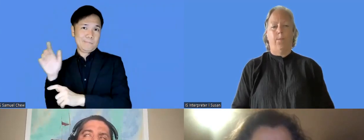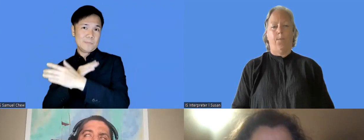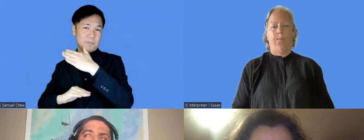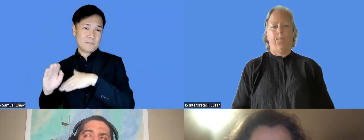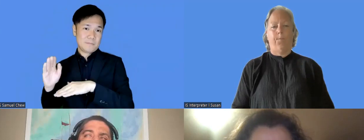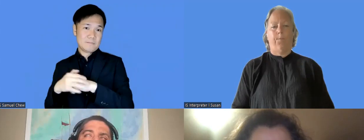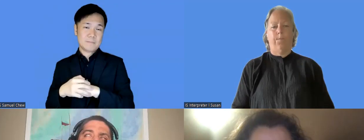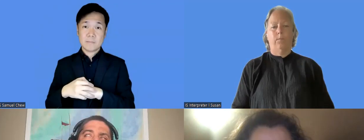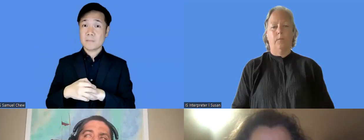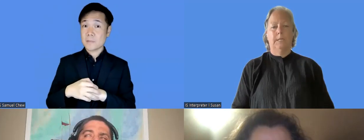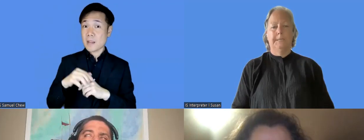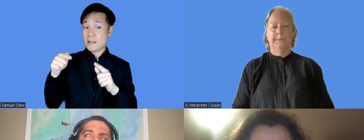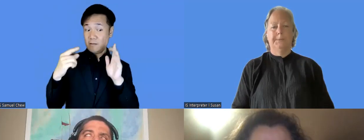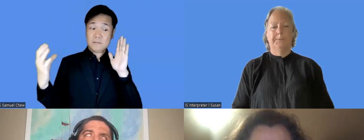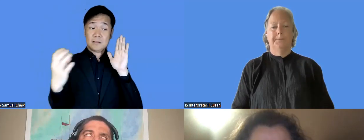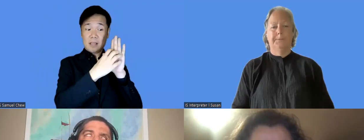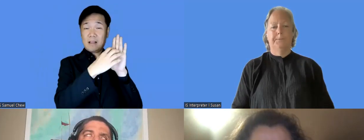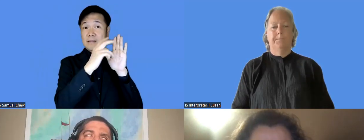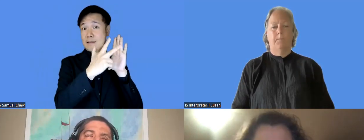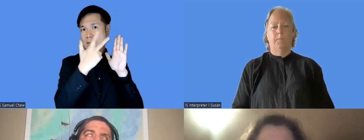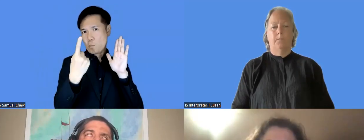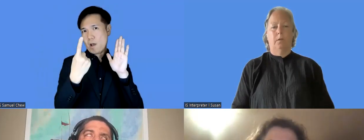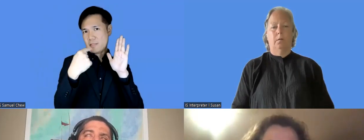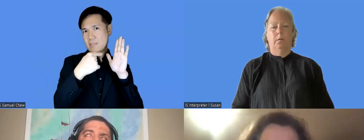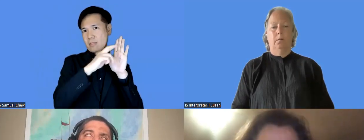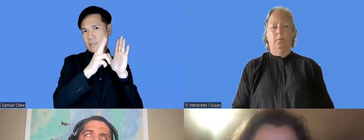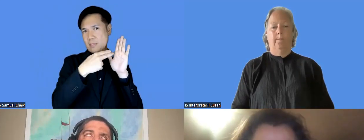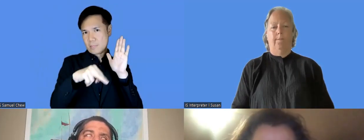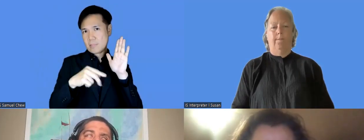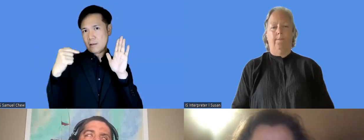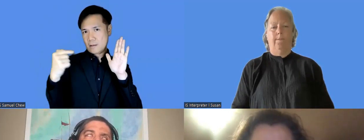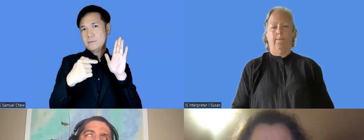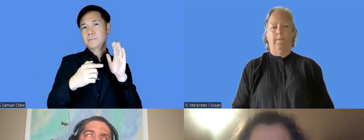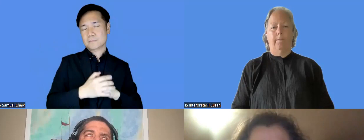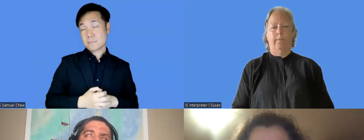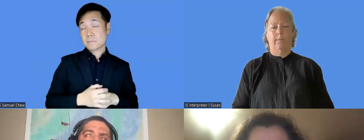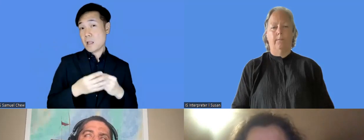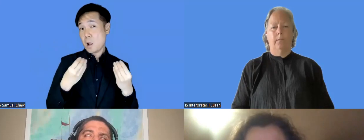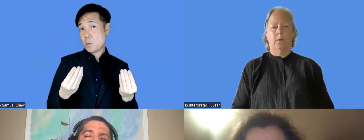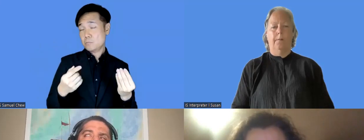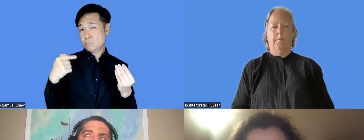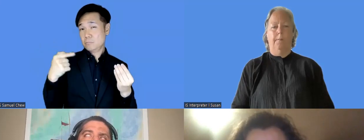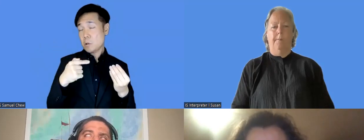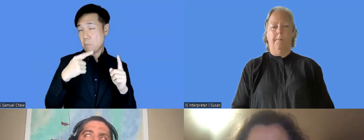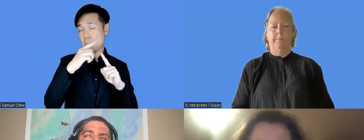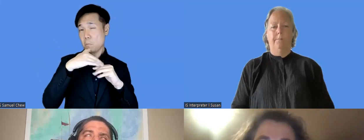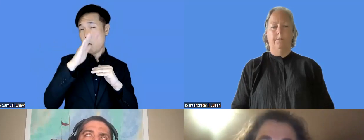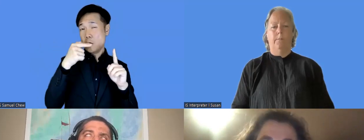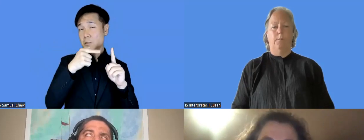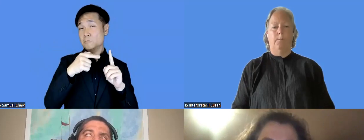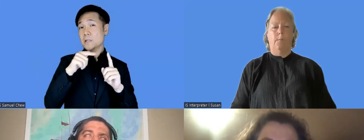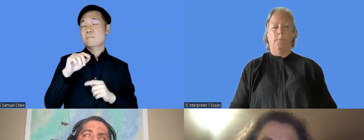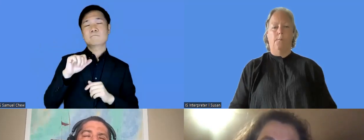Article 31 of the CRPD, the Convention on the Rights of Persons with Disabilities, which requires that state